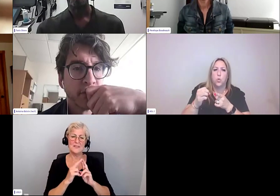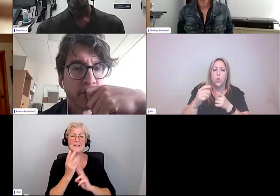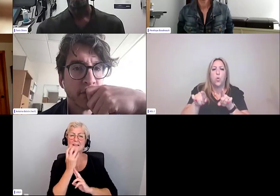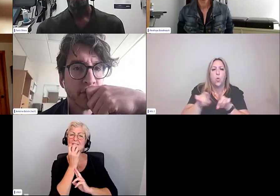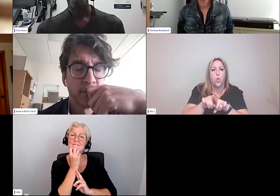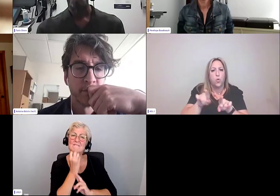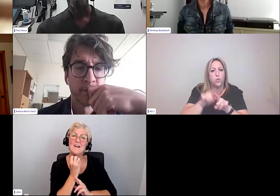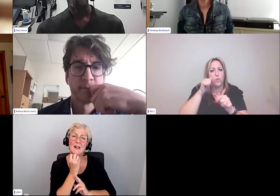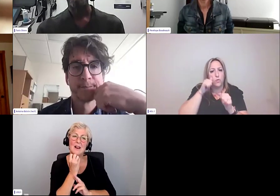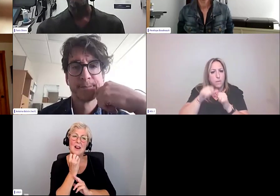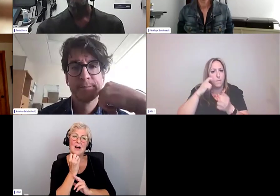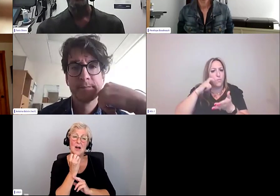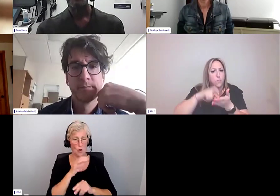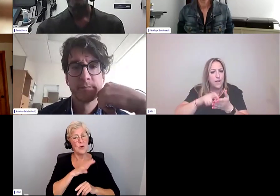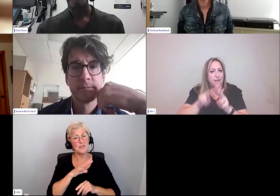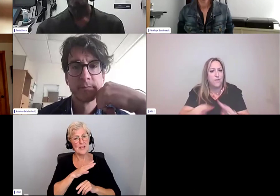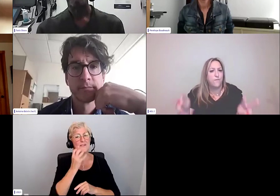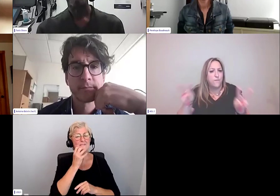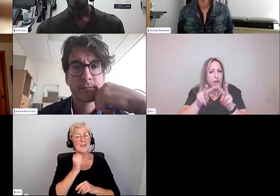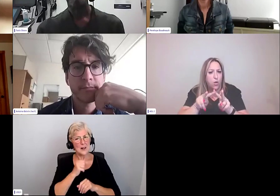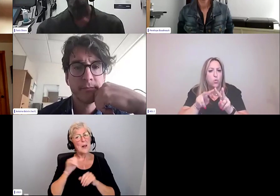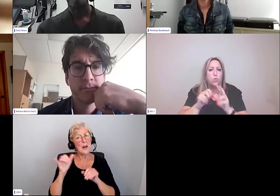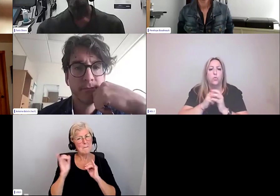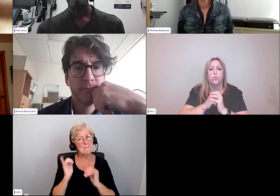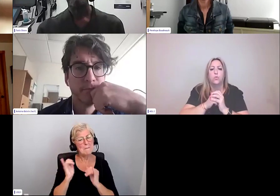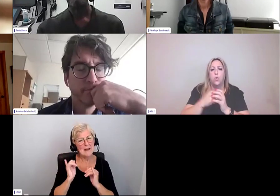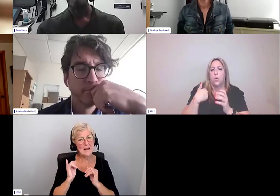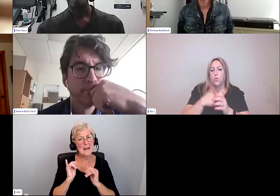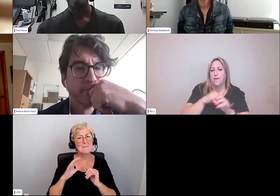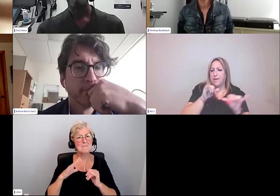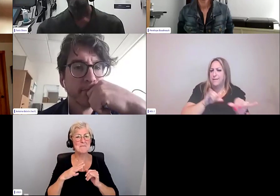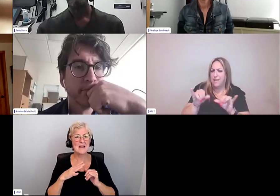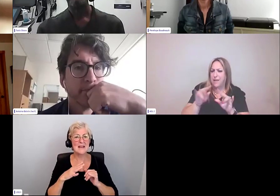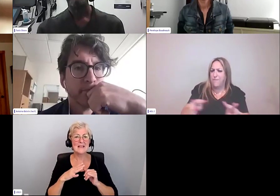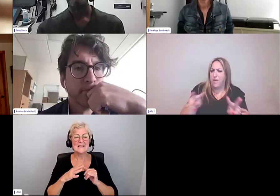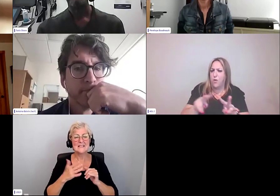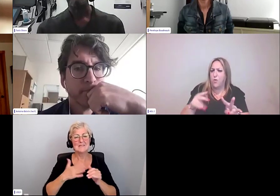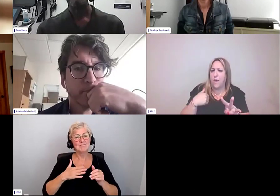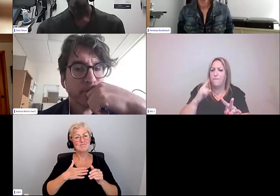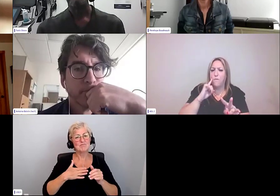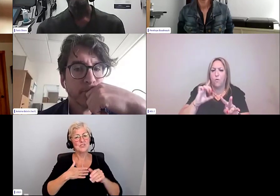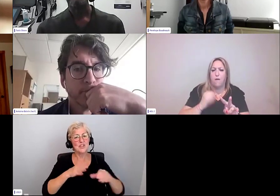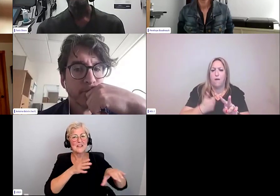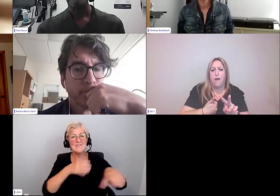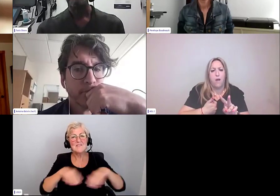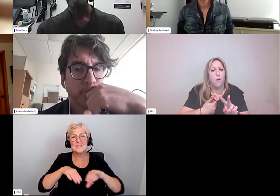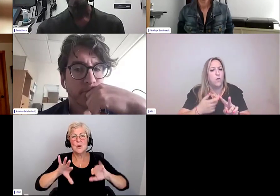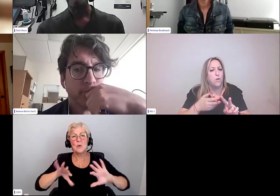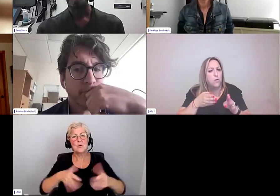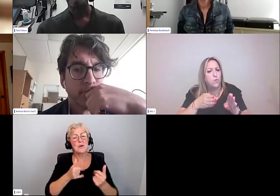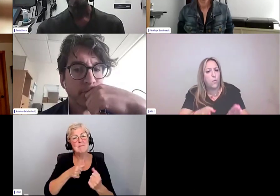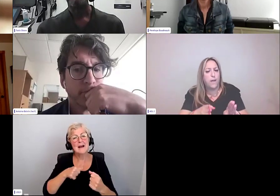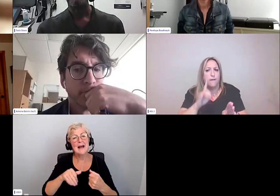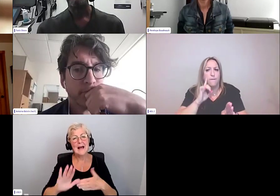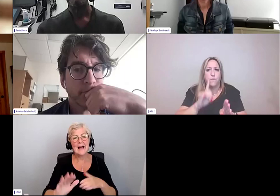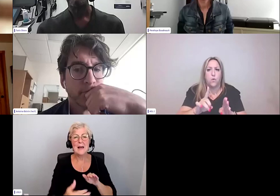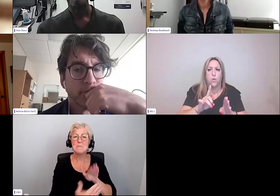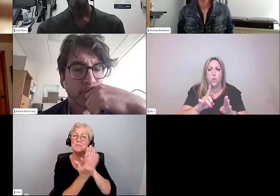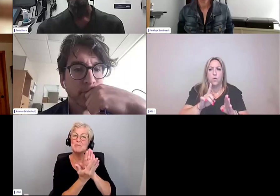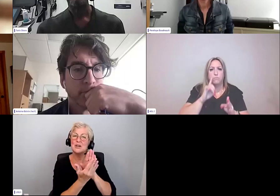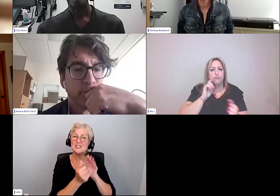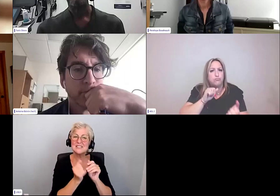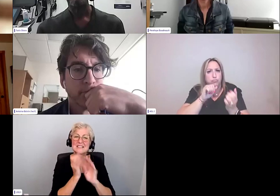and recognize the values. We have the same values in our way, if you like, of approaching